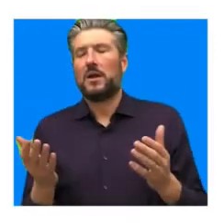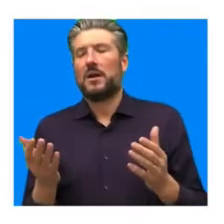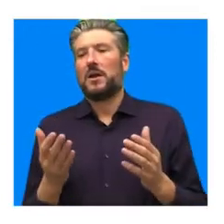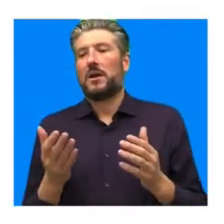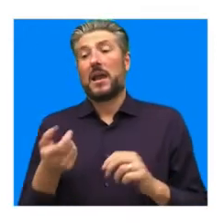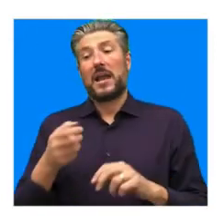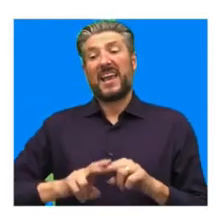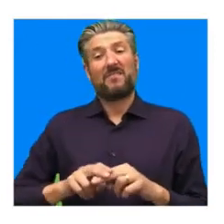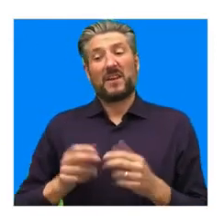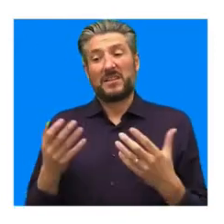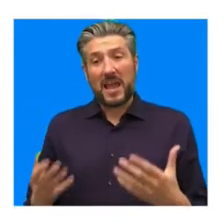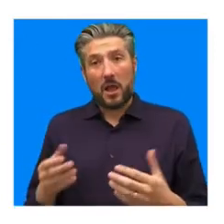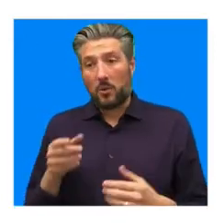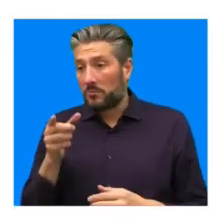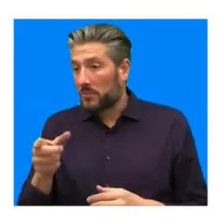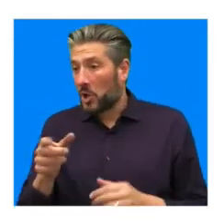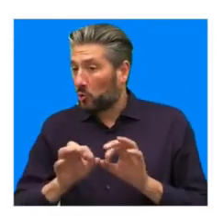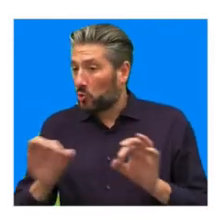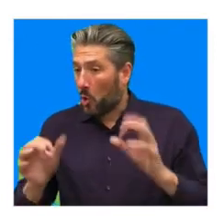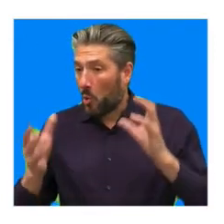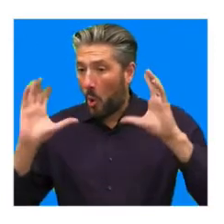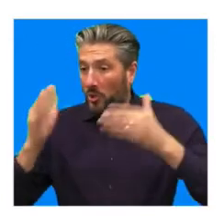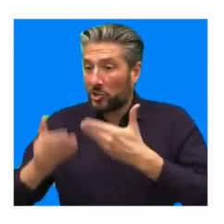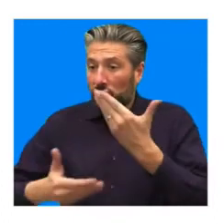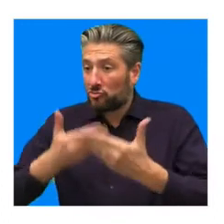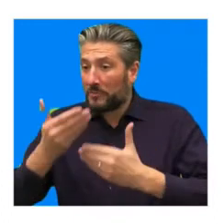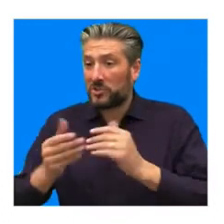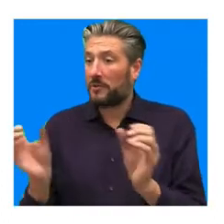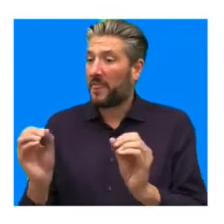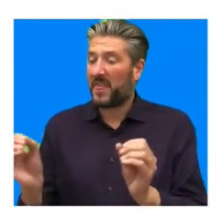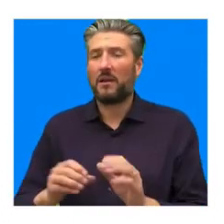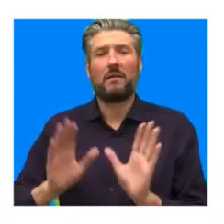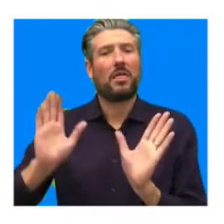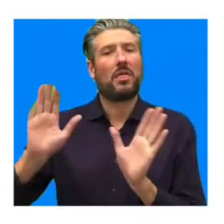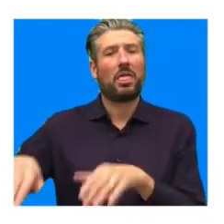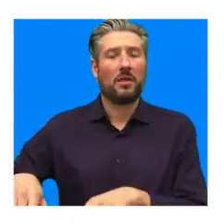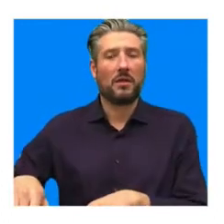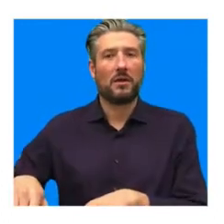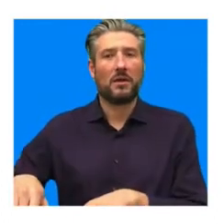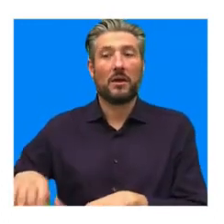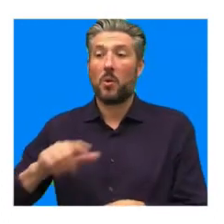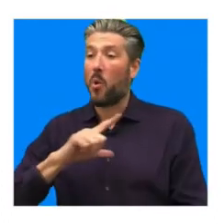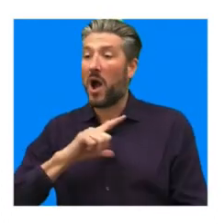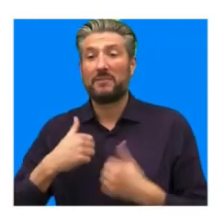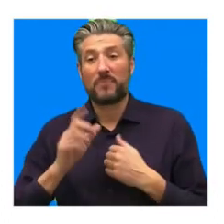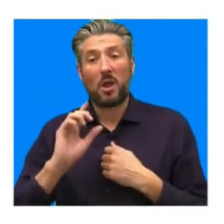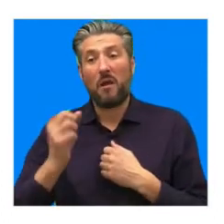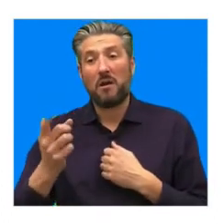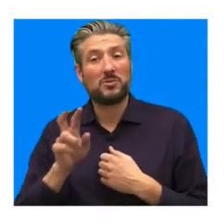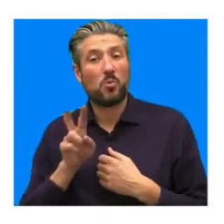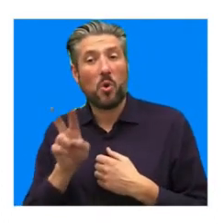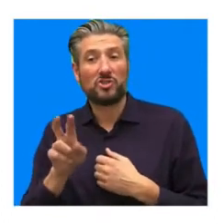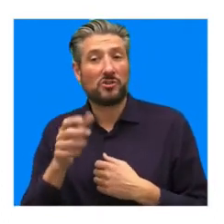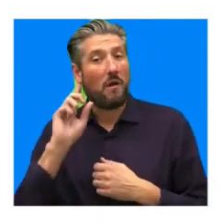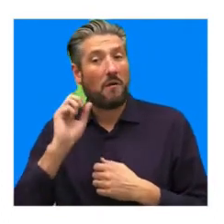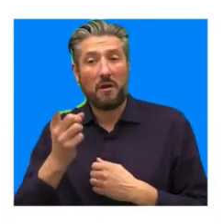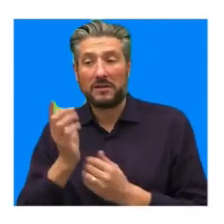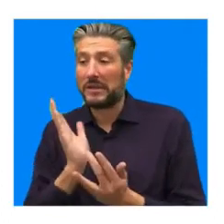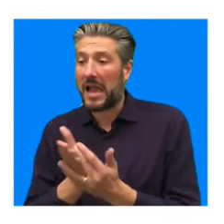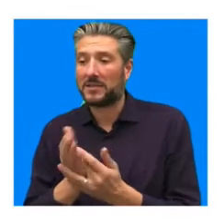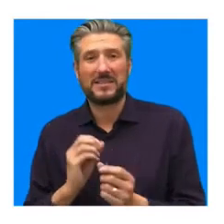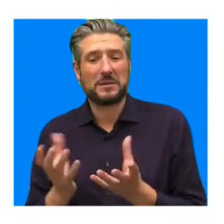it. Now, it's not because I don't want to watch it, it's because I just can't. It's just not going to work for me. I'm going to miss too much. And a